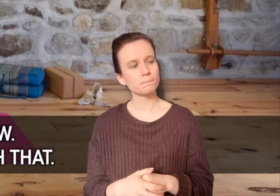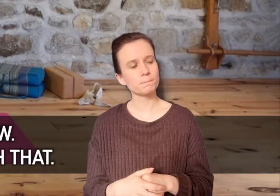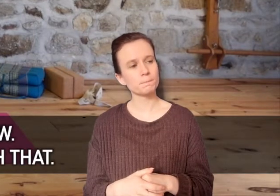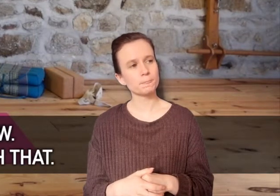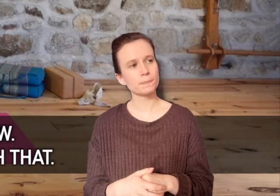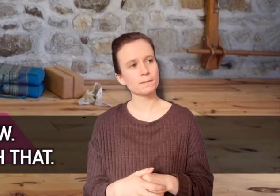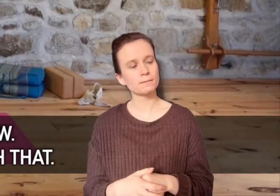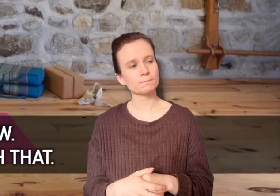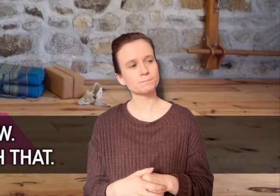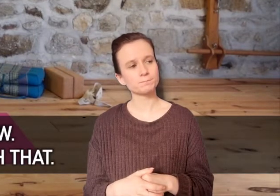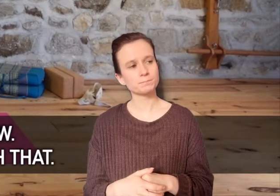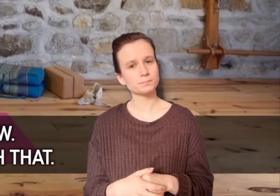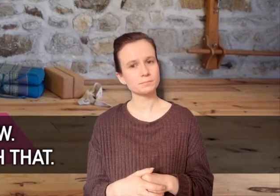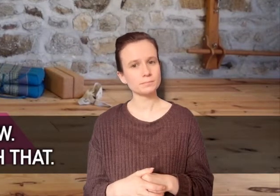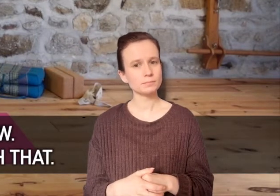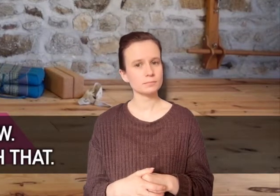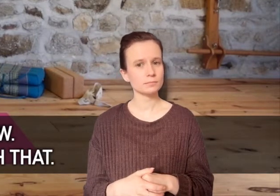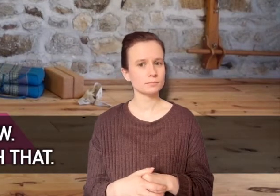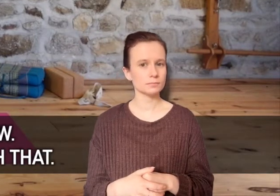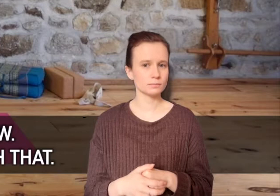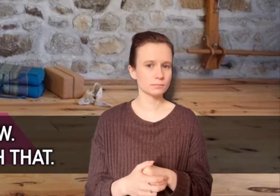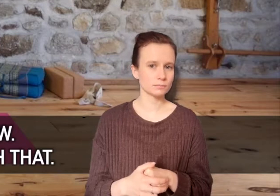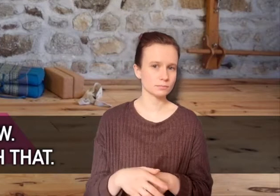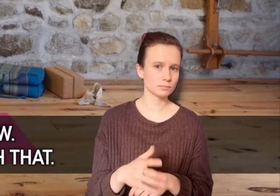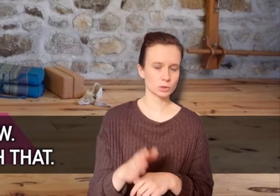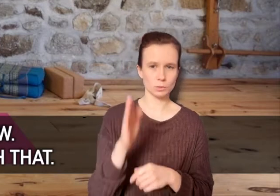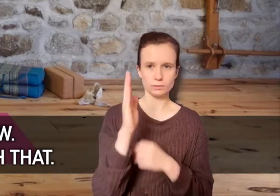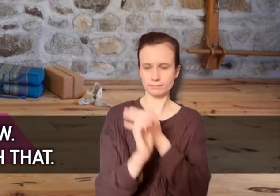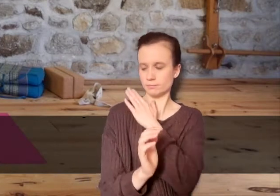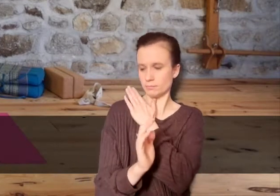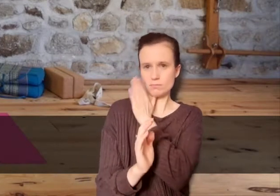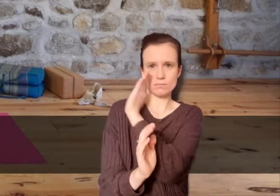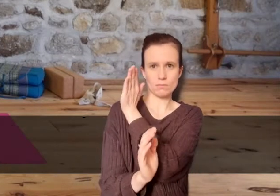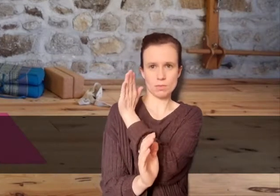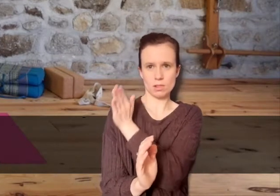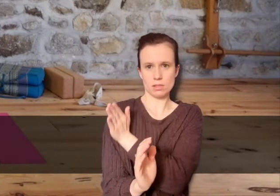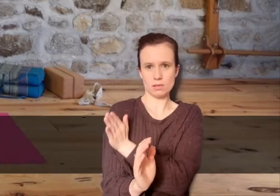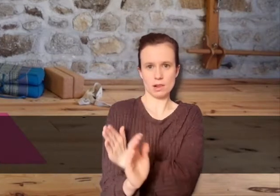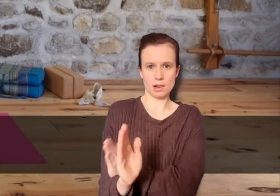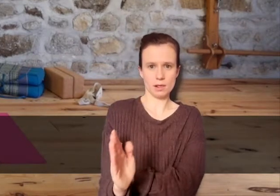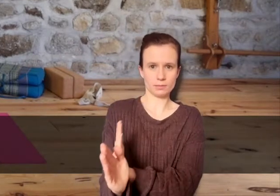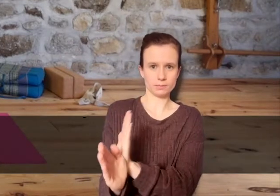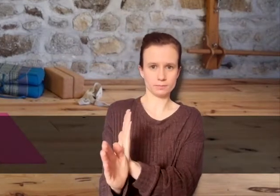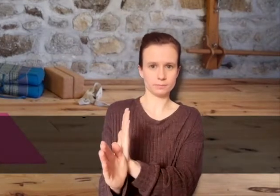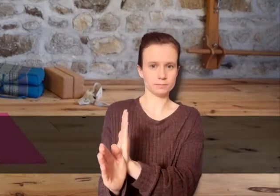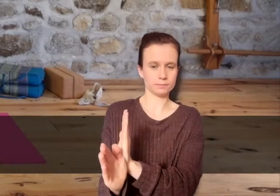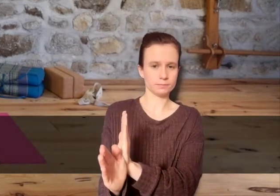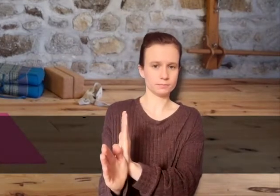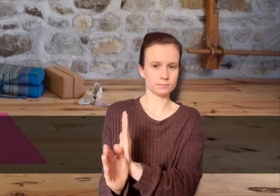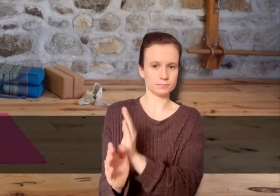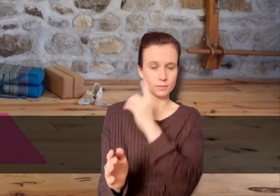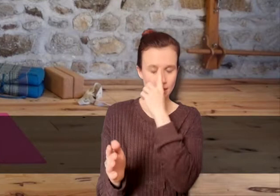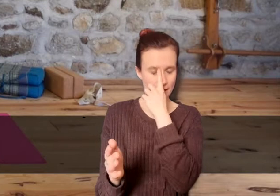working leg into my elbow. So I've got a nice parallel line with that. Pardon me, a nice flat foot.